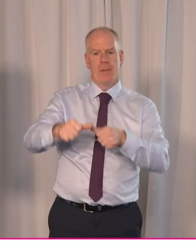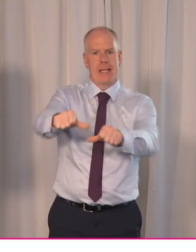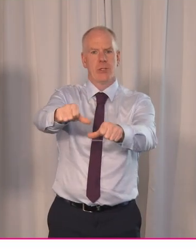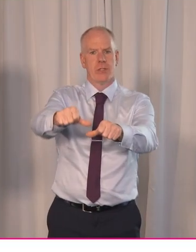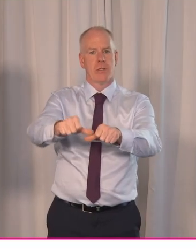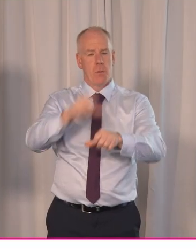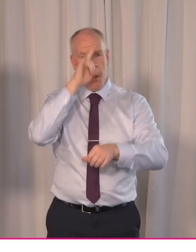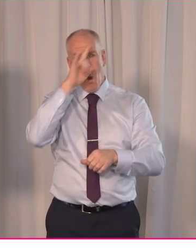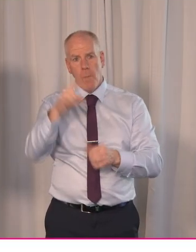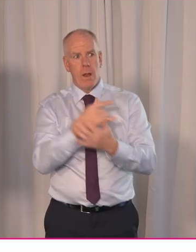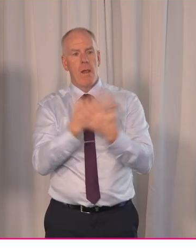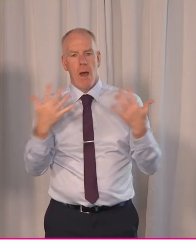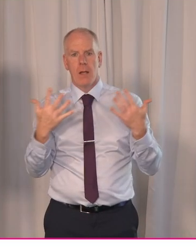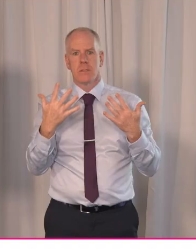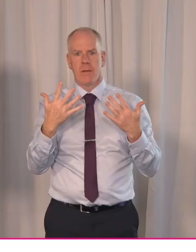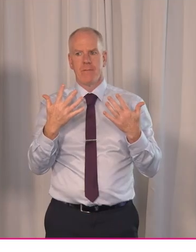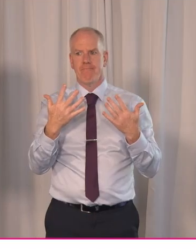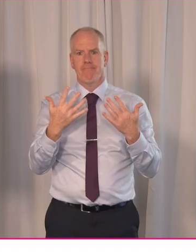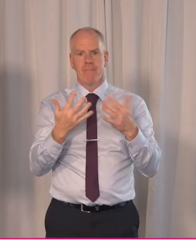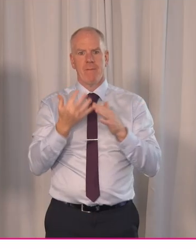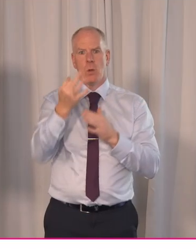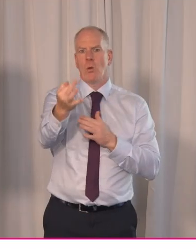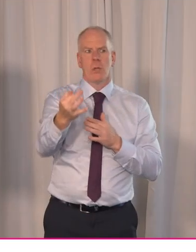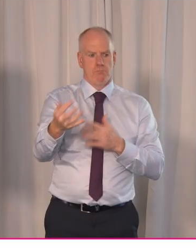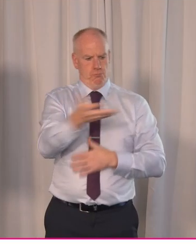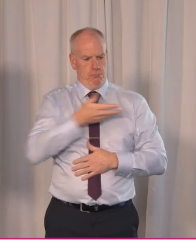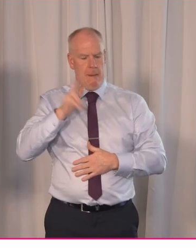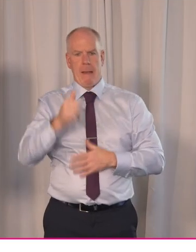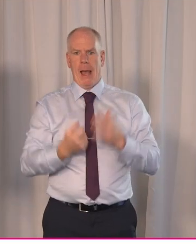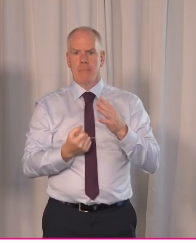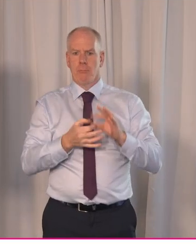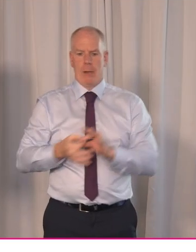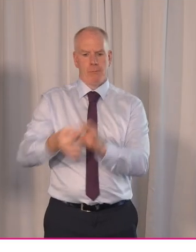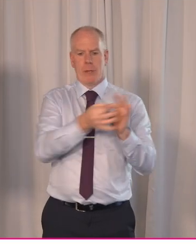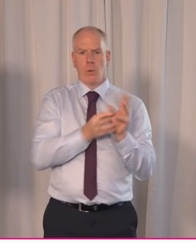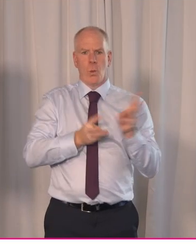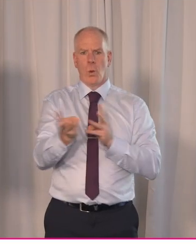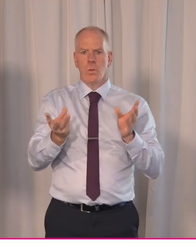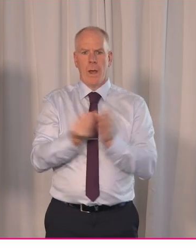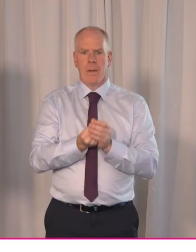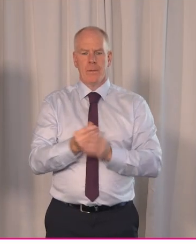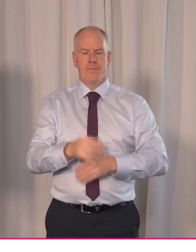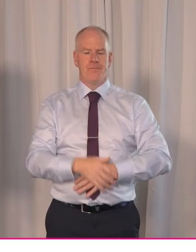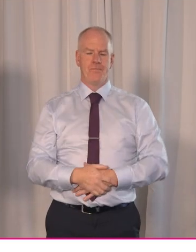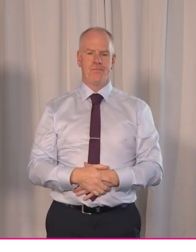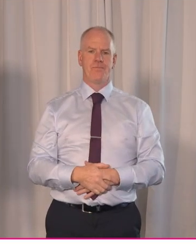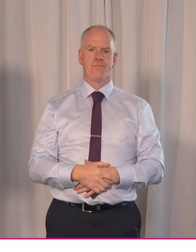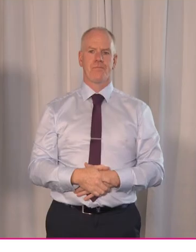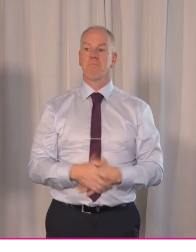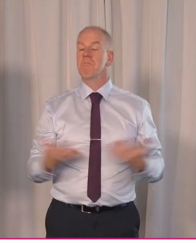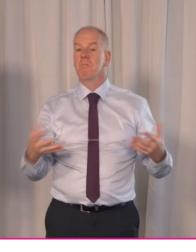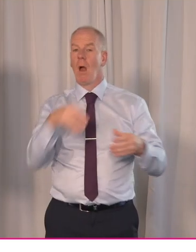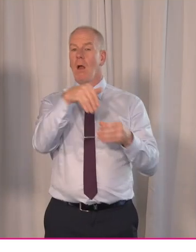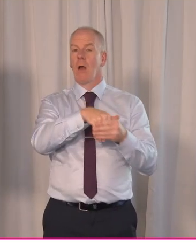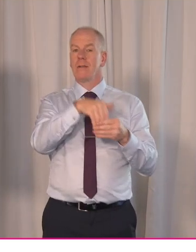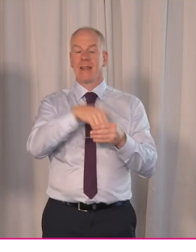lots of opportunities into the future for us to collaborate across sectors. So just maybe to put it in a little bit of context in